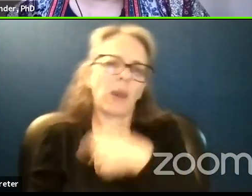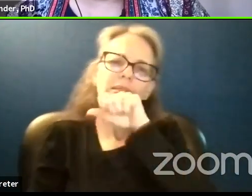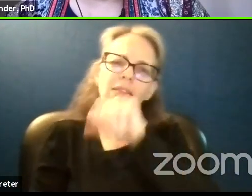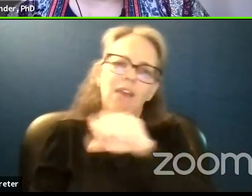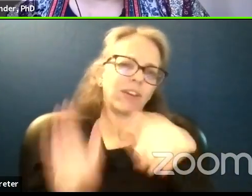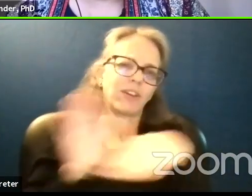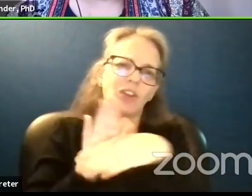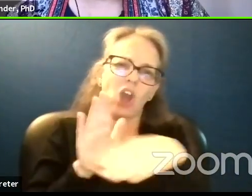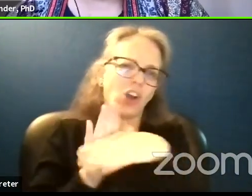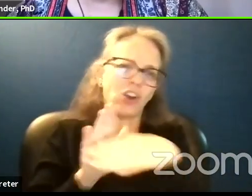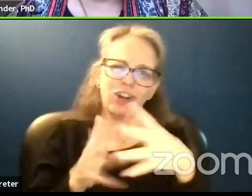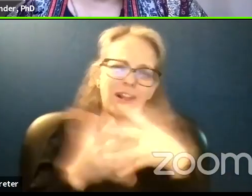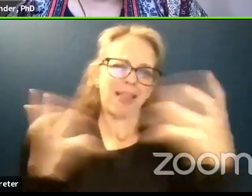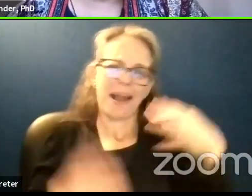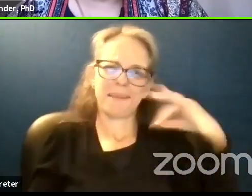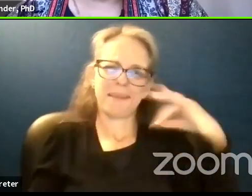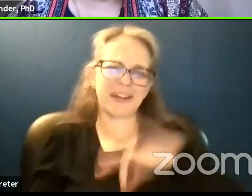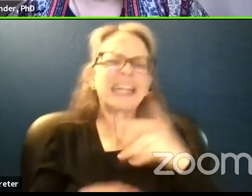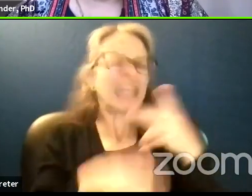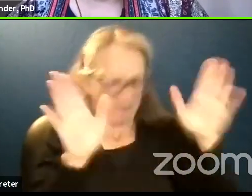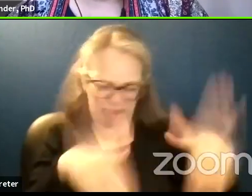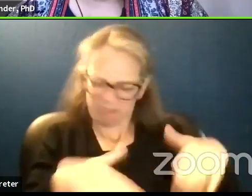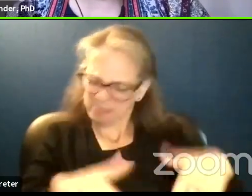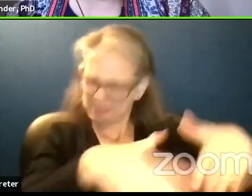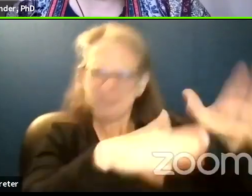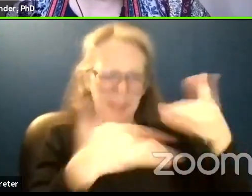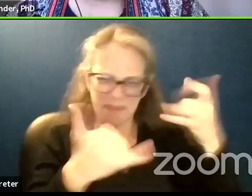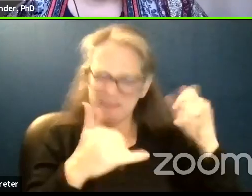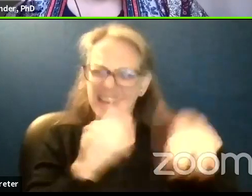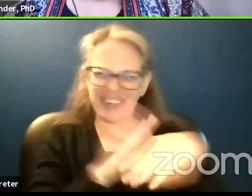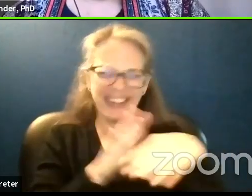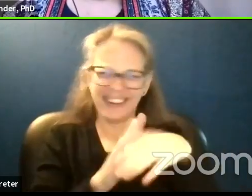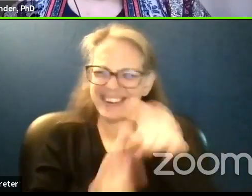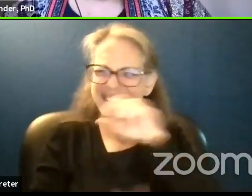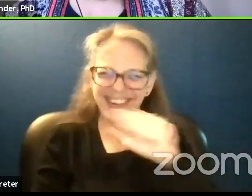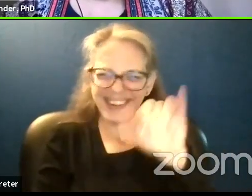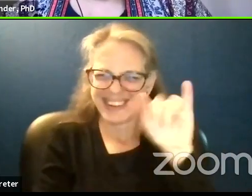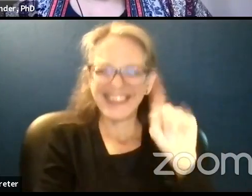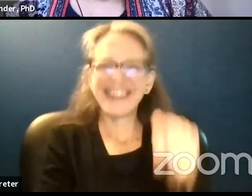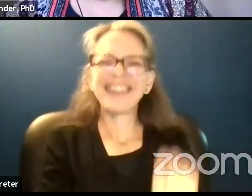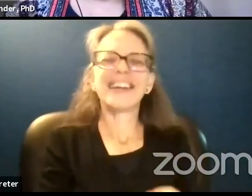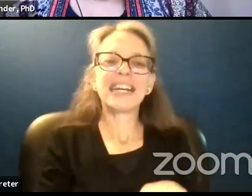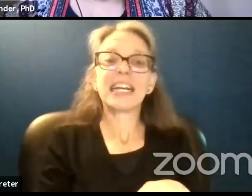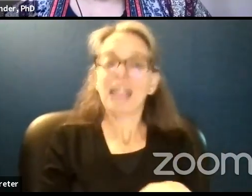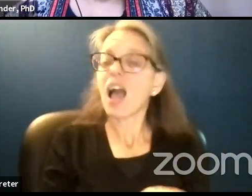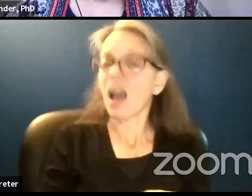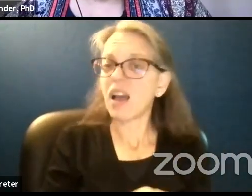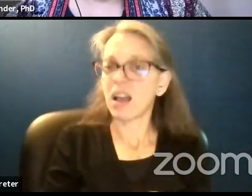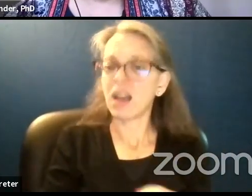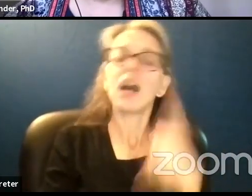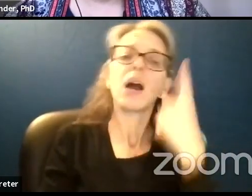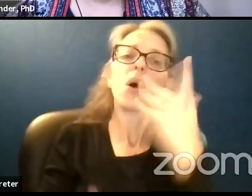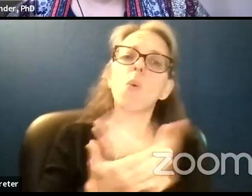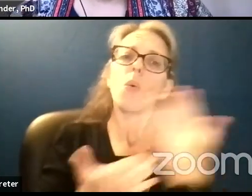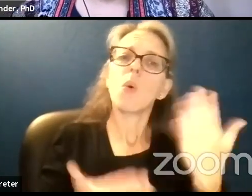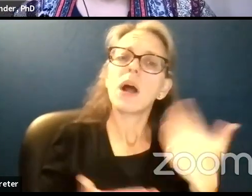soccer has a lot of benefits. So keep playing soccer. I love soccer. Yeah. And, you know, one of the things we talk a lot about is we actually